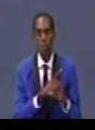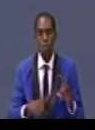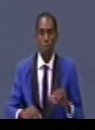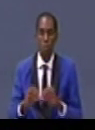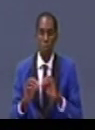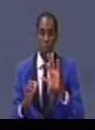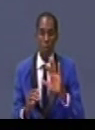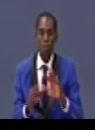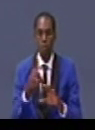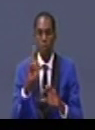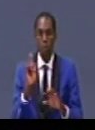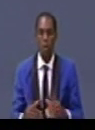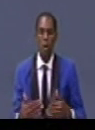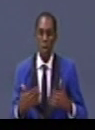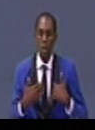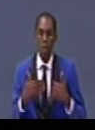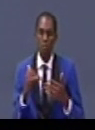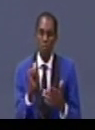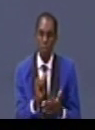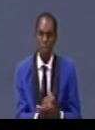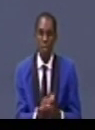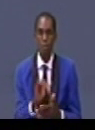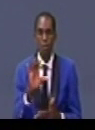compassion. As